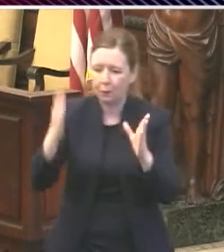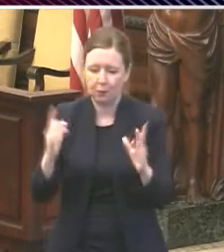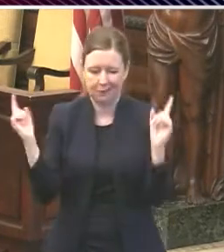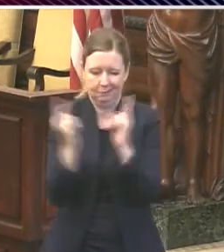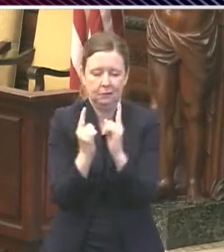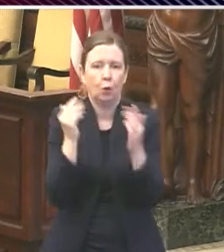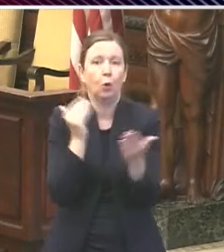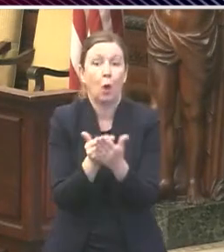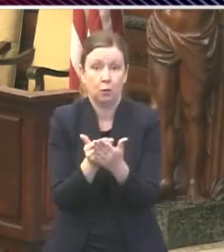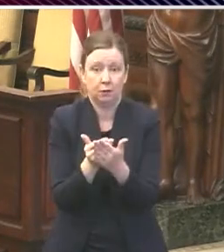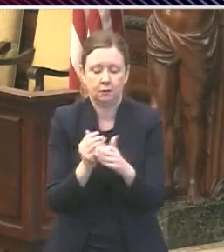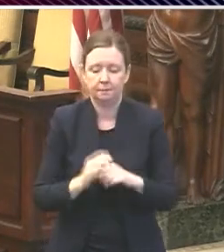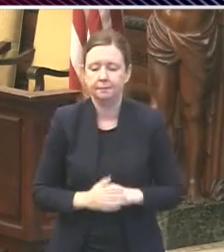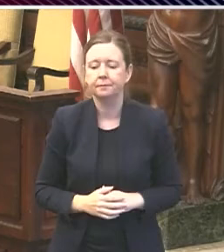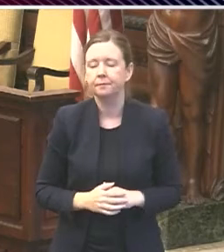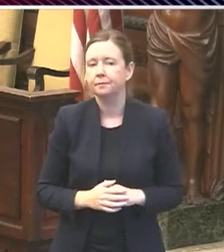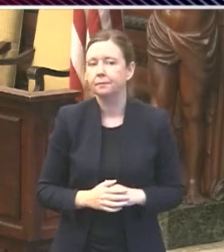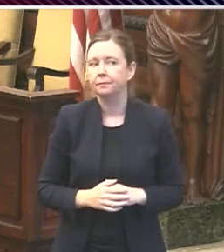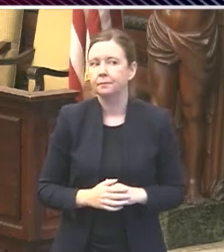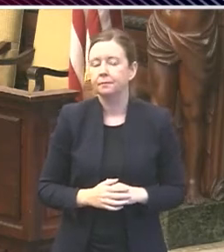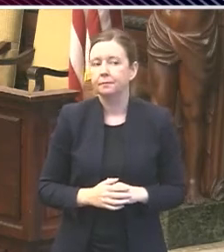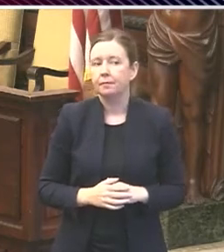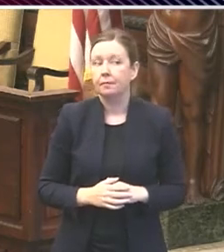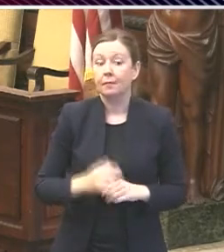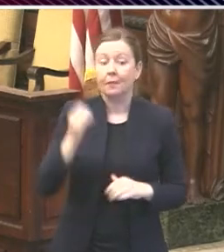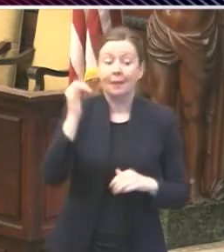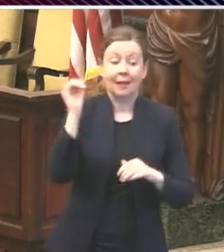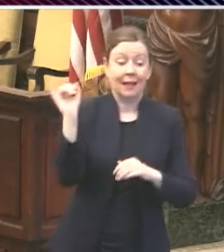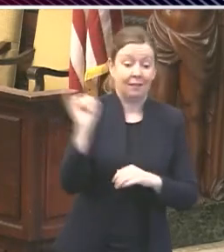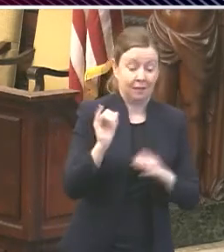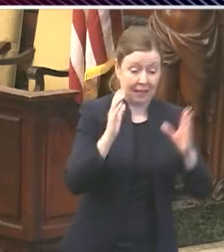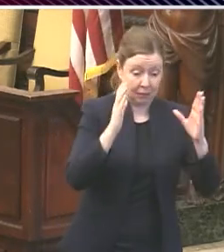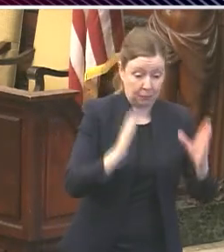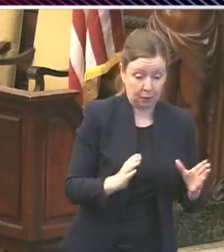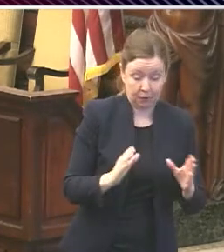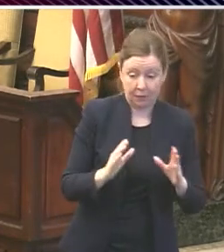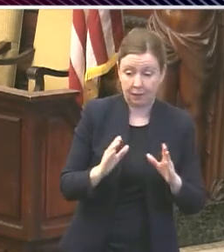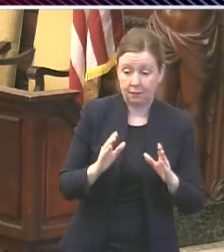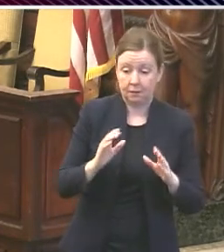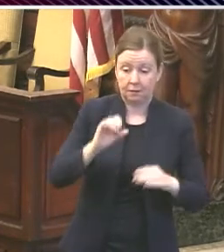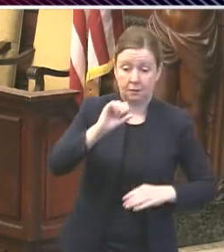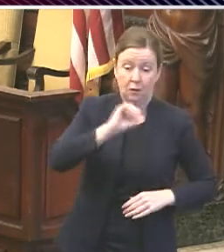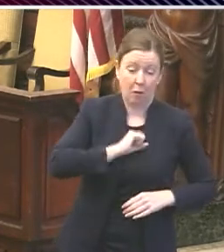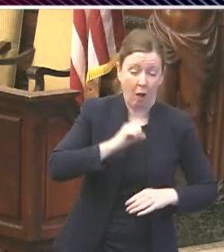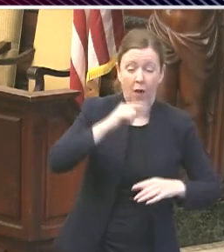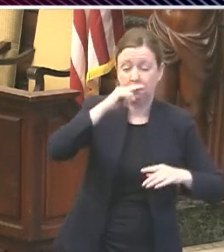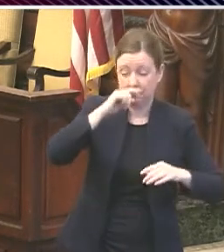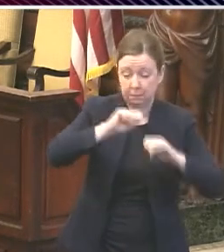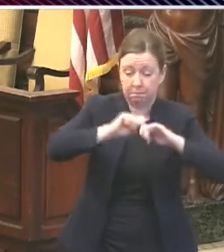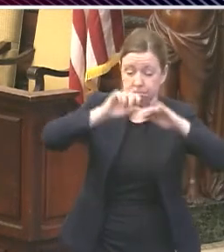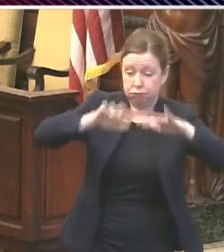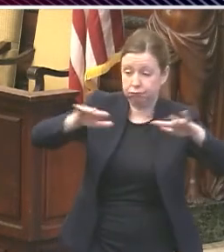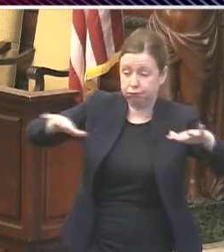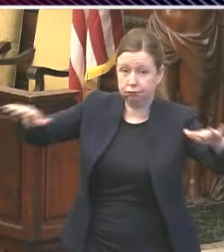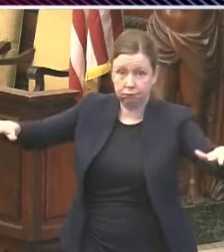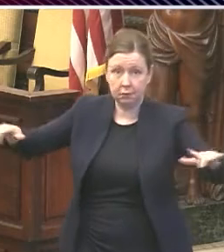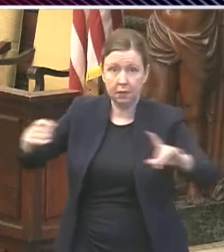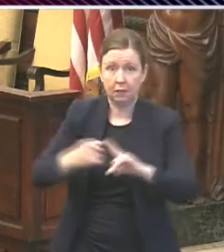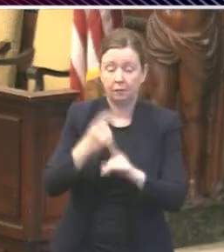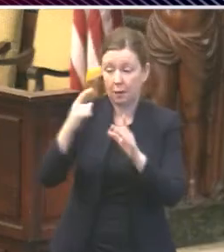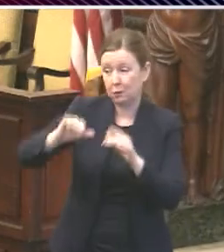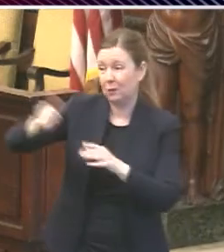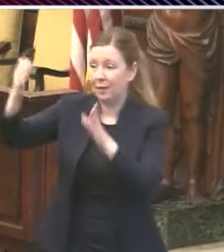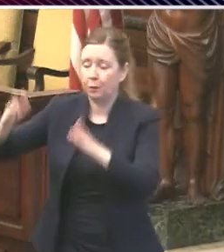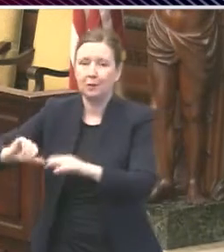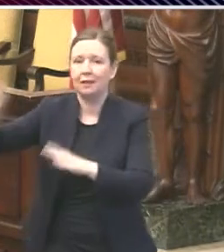know, we haven't heard of outbreaks where an infected person passes this infection from one room to a person in